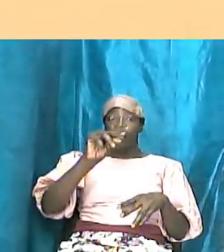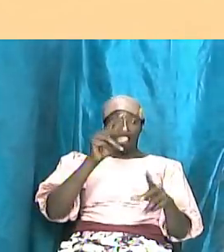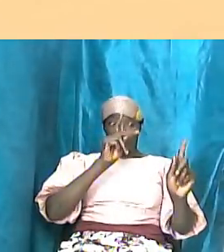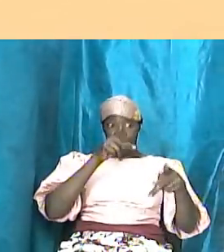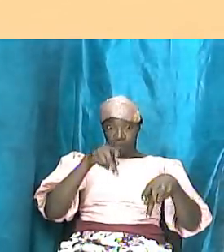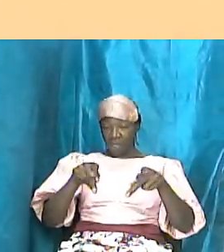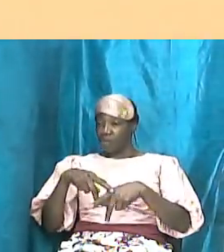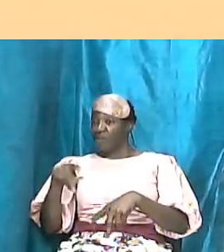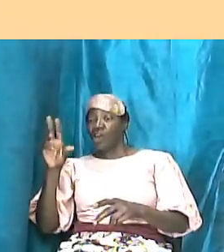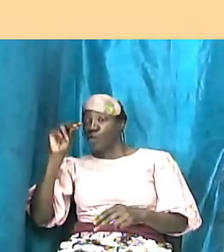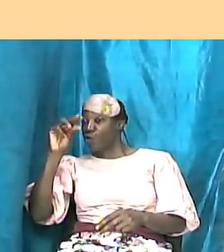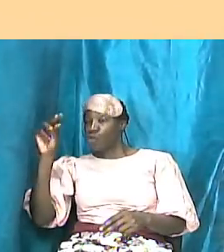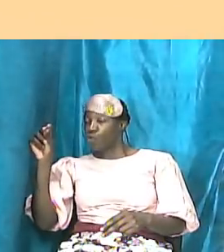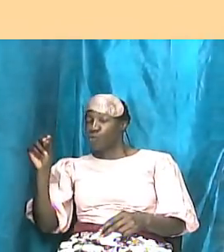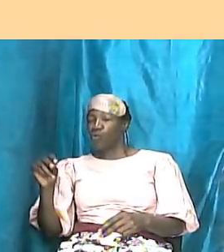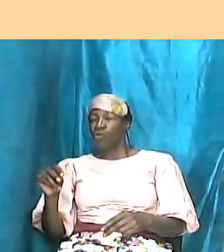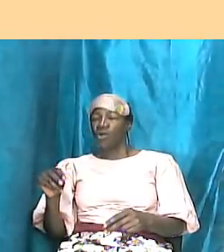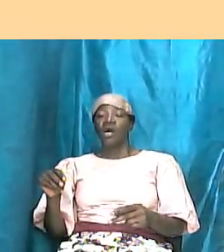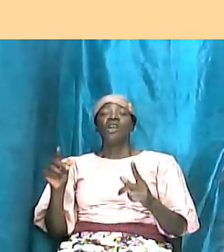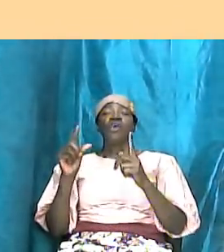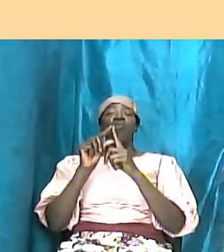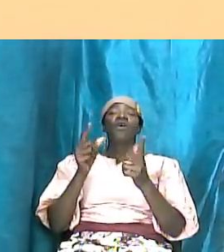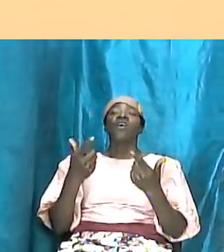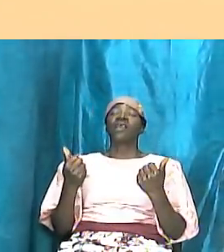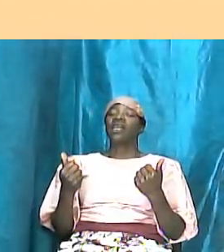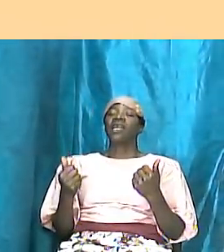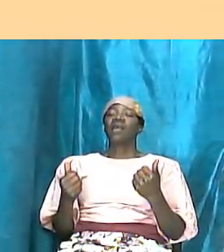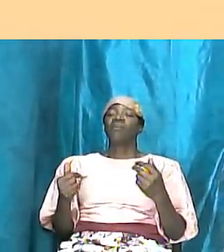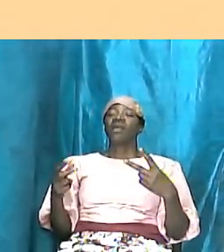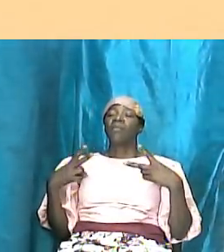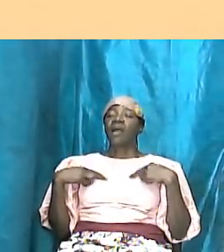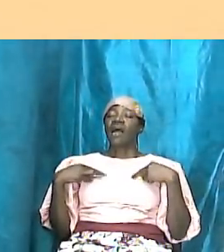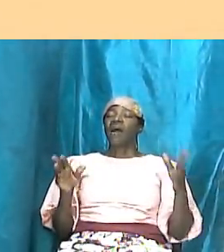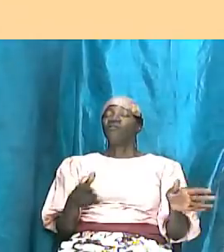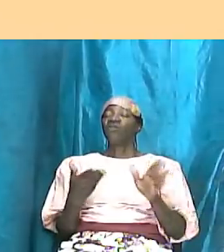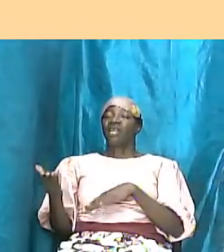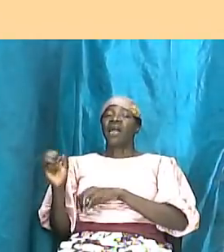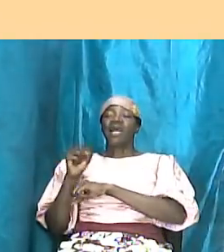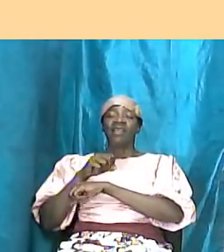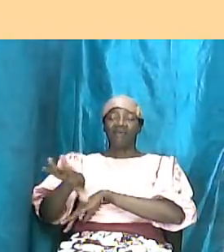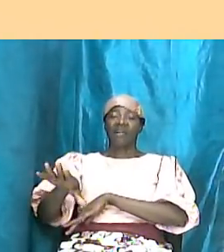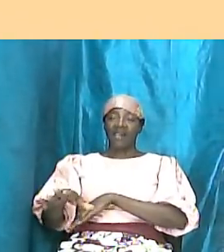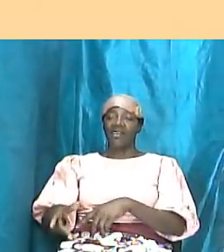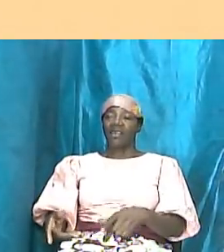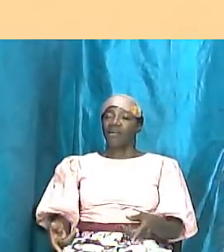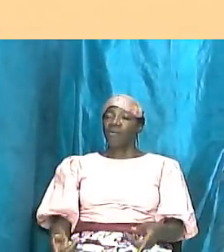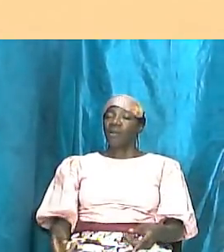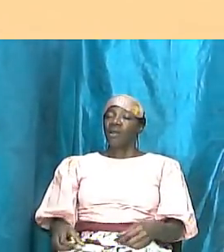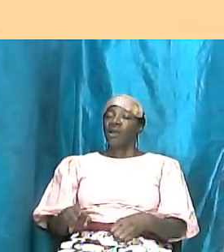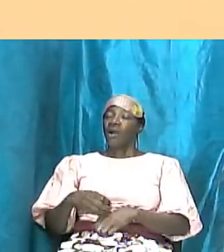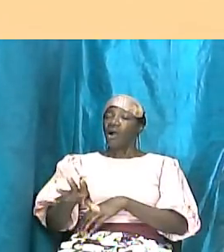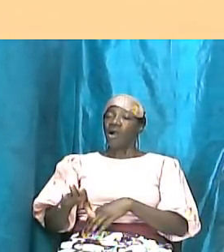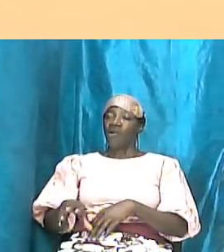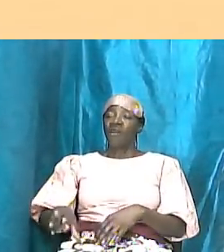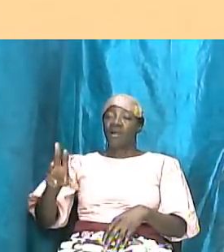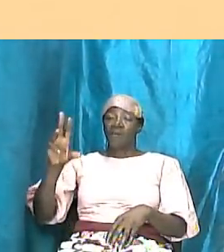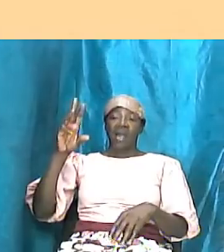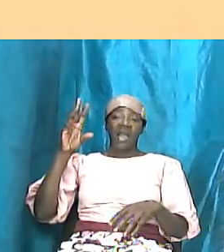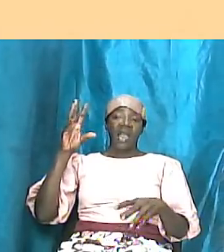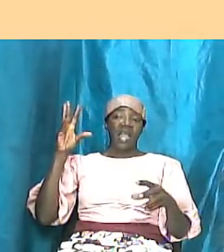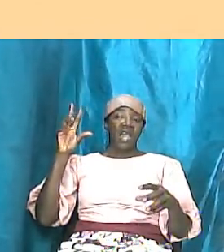verdict came that he had to die, and then they sent him off, and by 3 o'clock that afternoon,